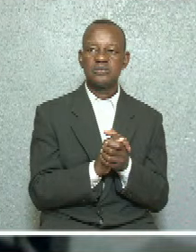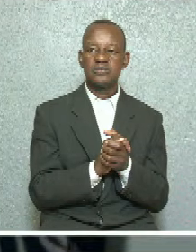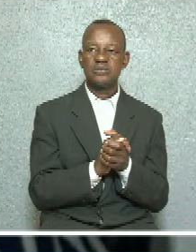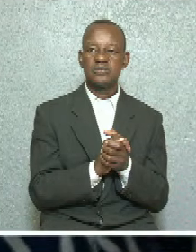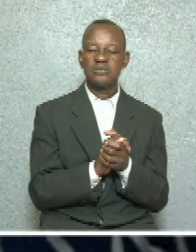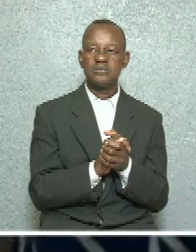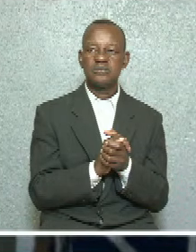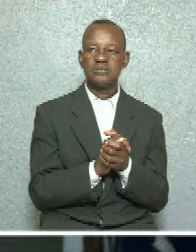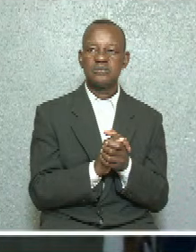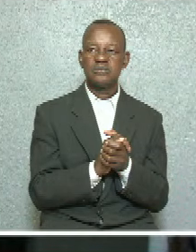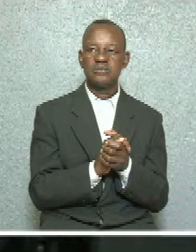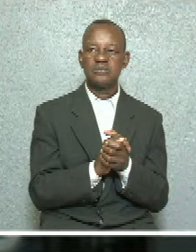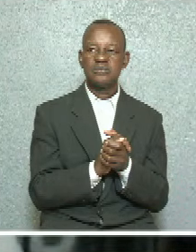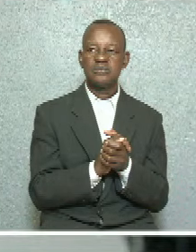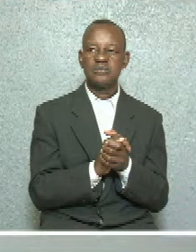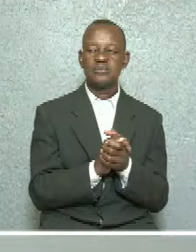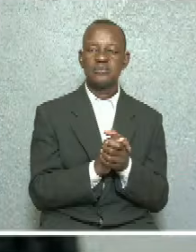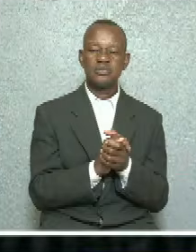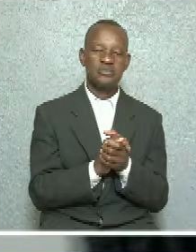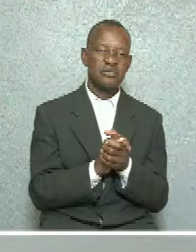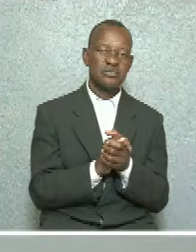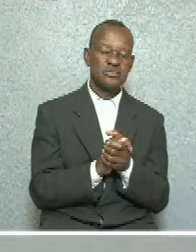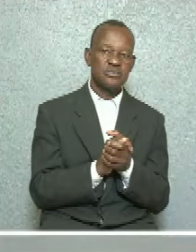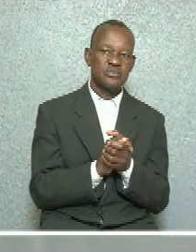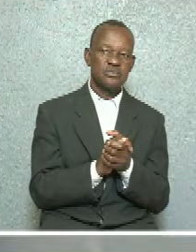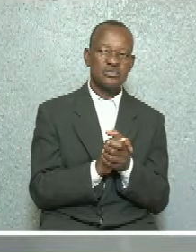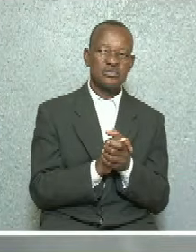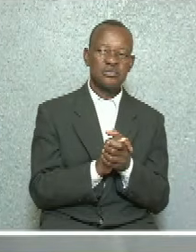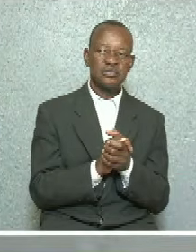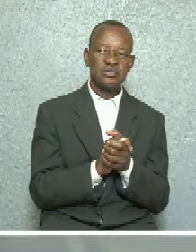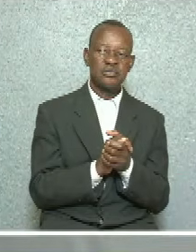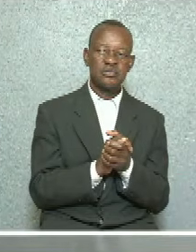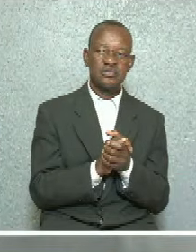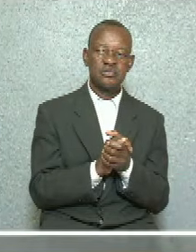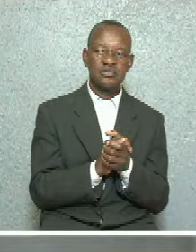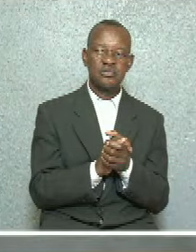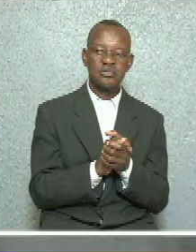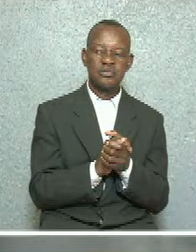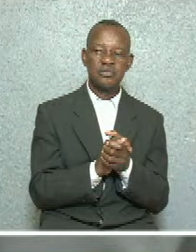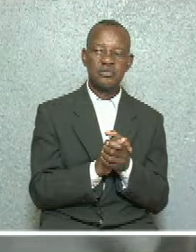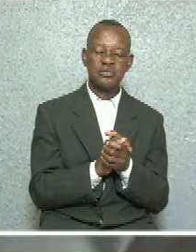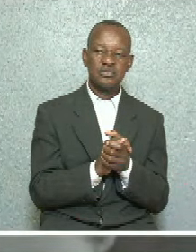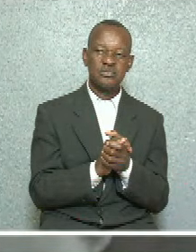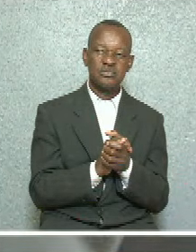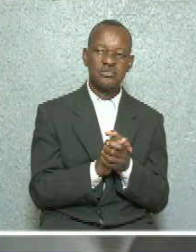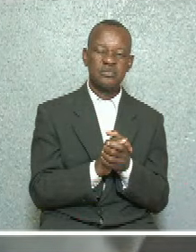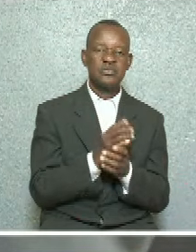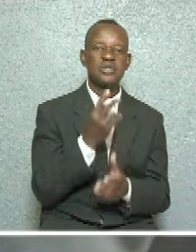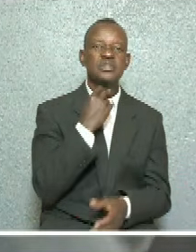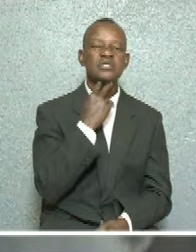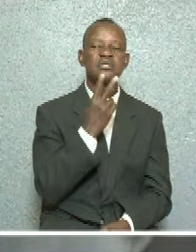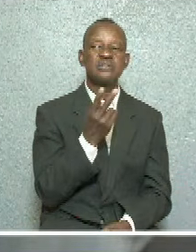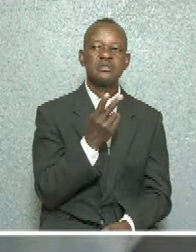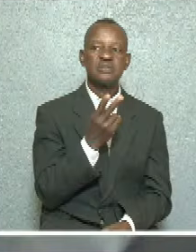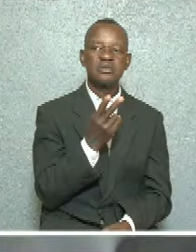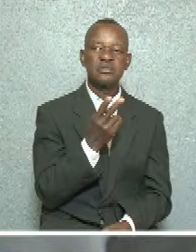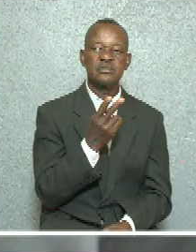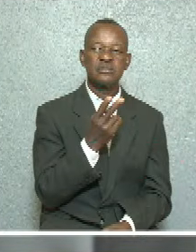Sponsorship from NDTC and Diamond Coalition. So they, together with our